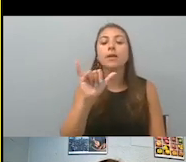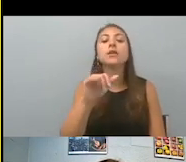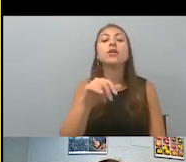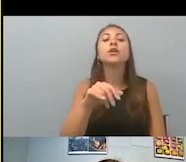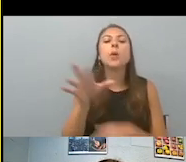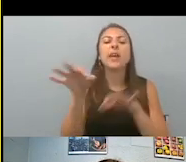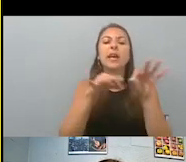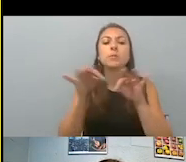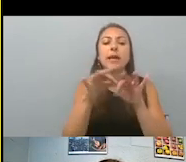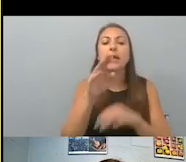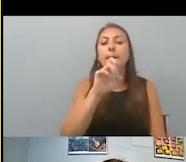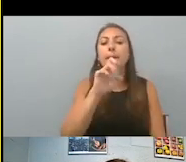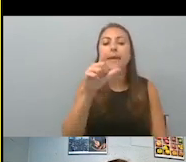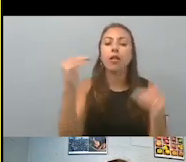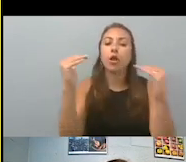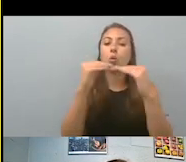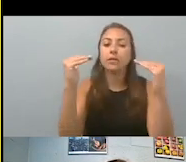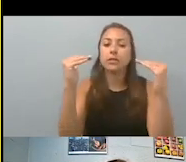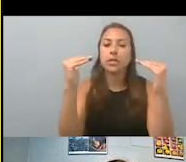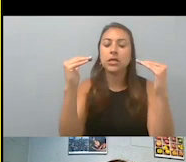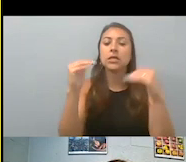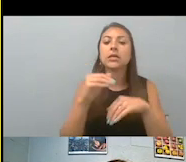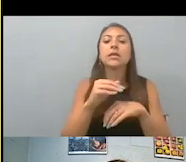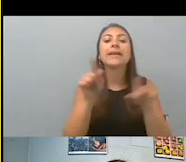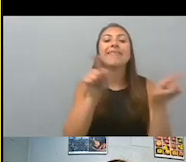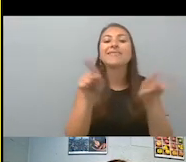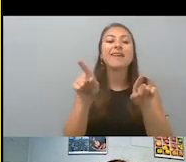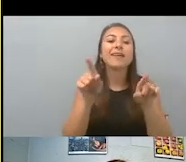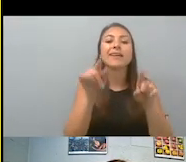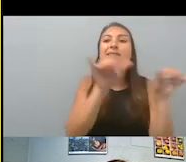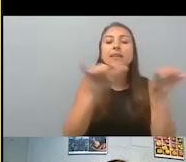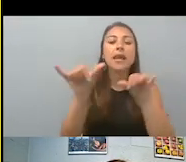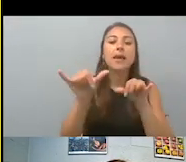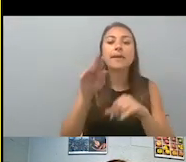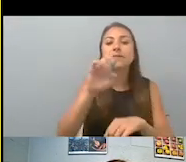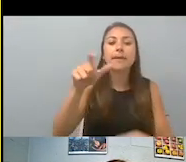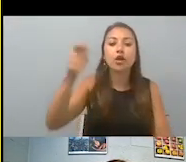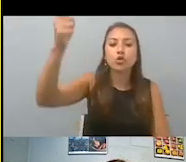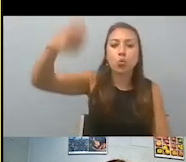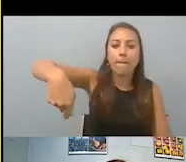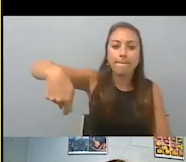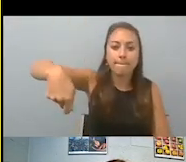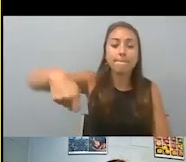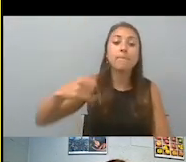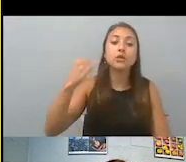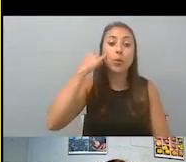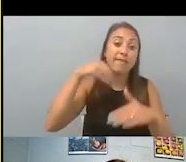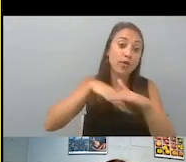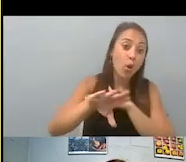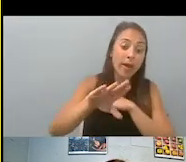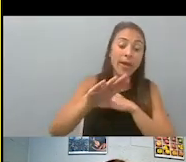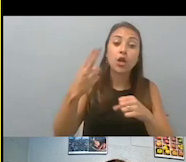is we refer to in the retail outlets as a meal swipe. So they, when they go in, if they want to use